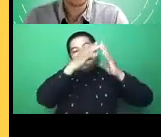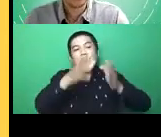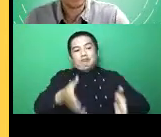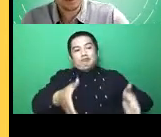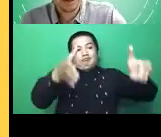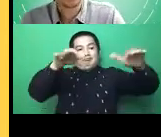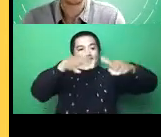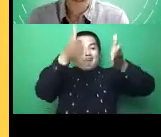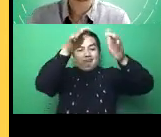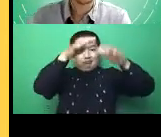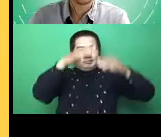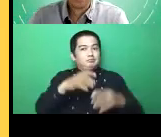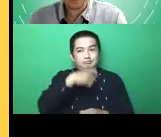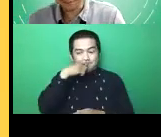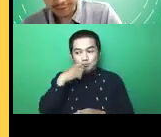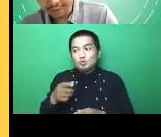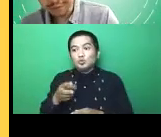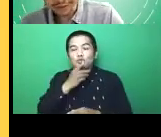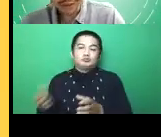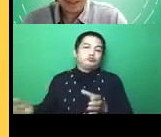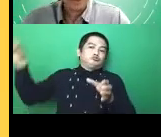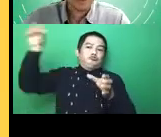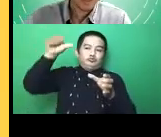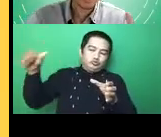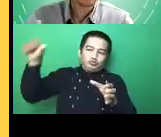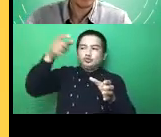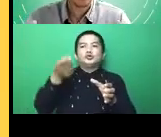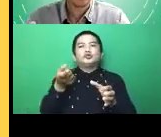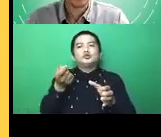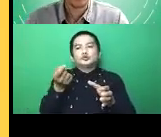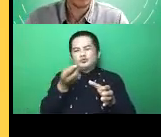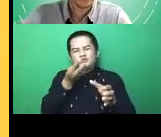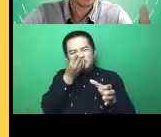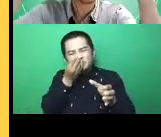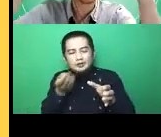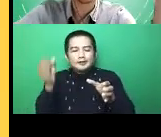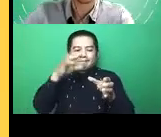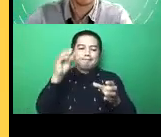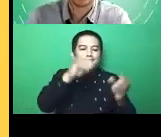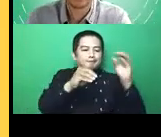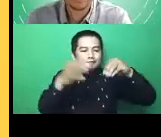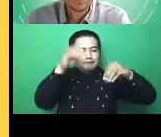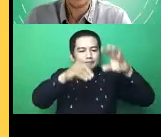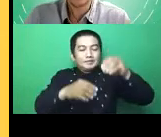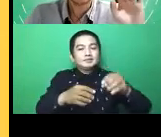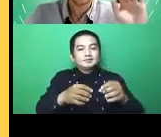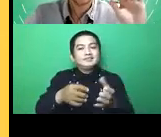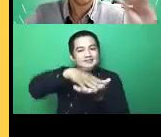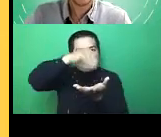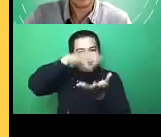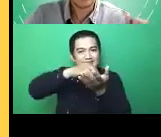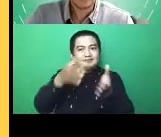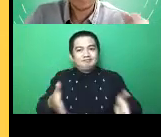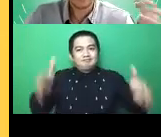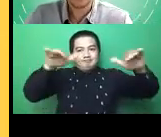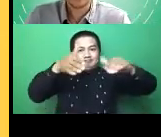do? You pour water on it, right? You pour a little water, the sand gets a bit stickier, and then you can actually build up your sandcastle. So you